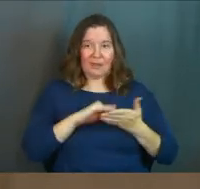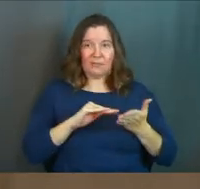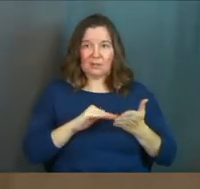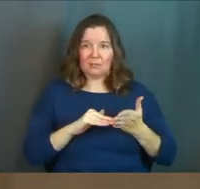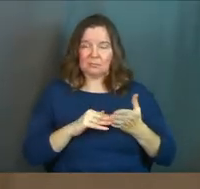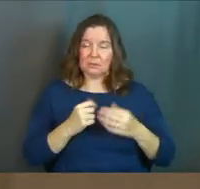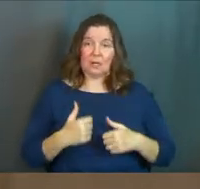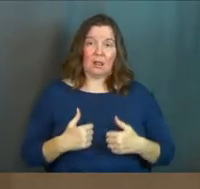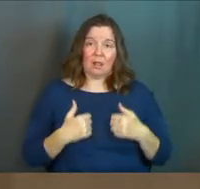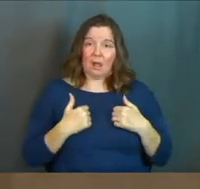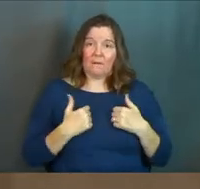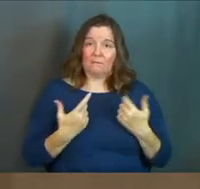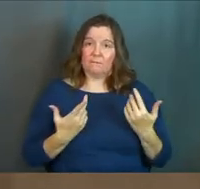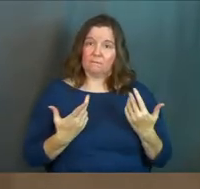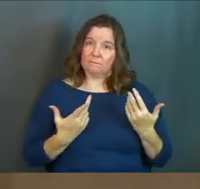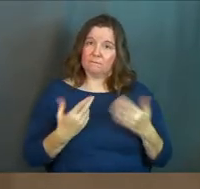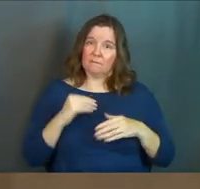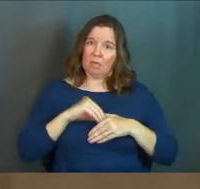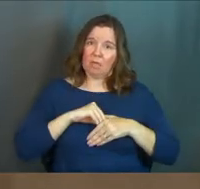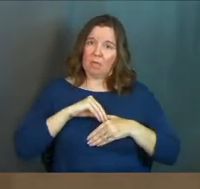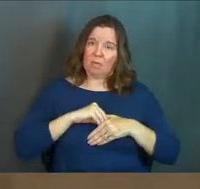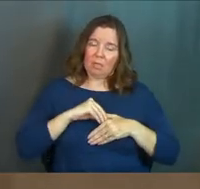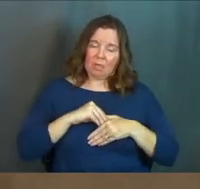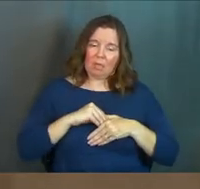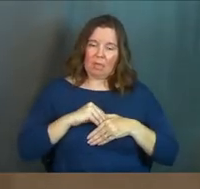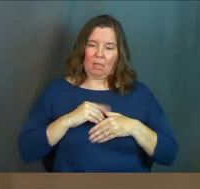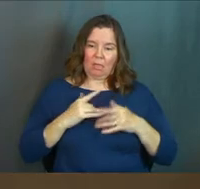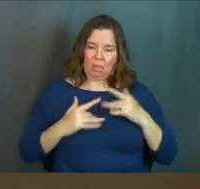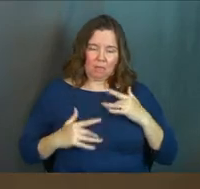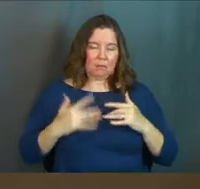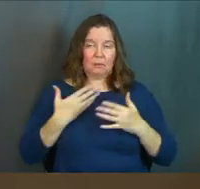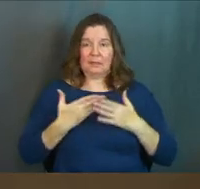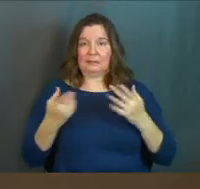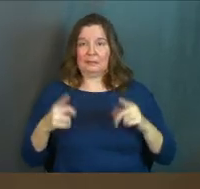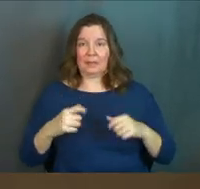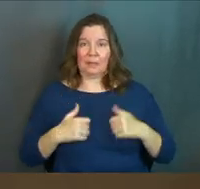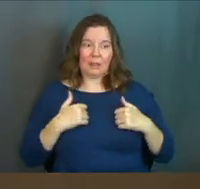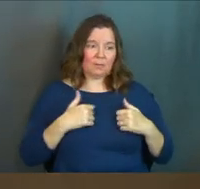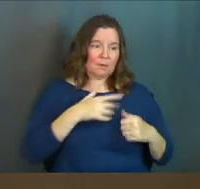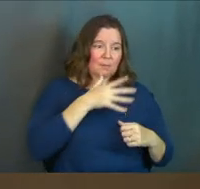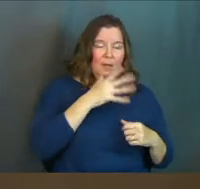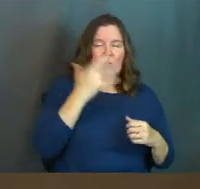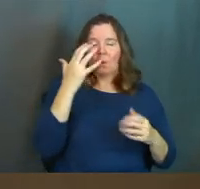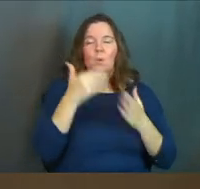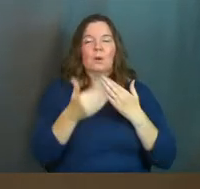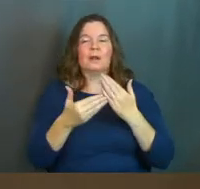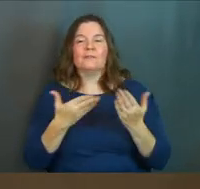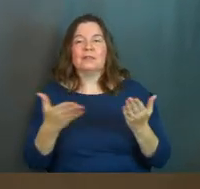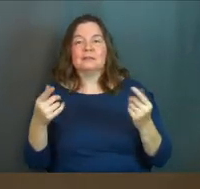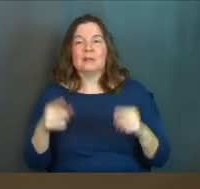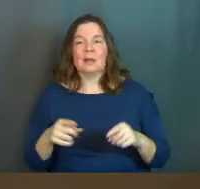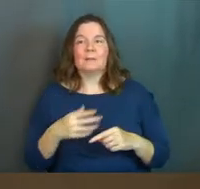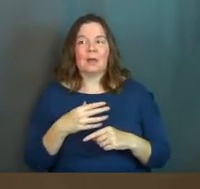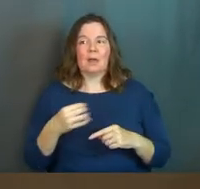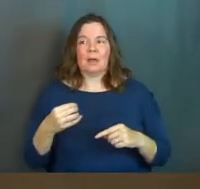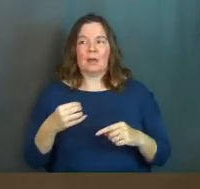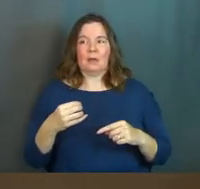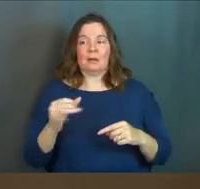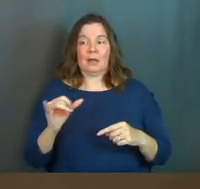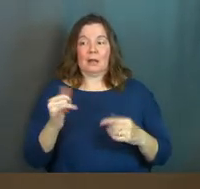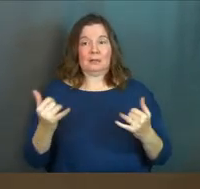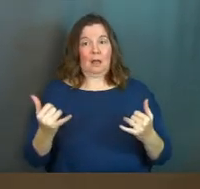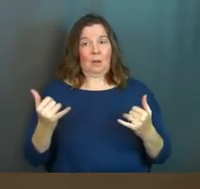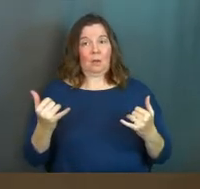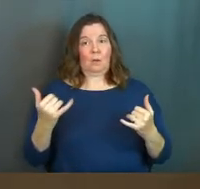you know, just life. You know, of course, things happen in life, whether it's with your mom, cousin, whatever, things happen. And, you know,